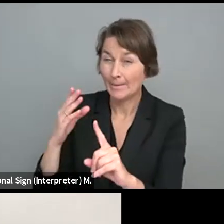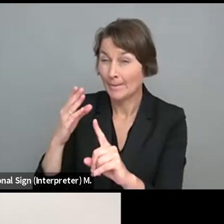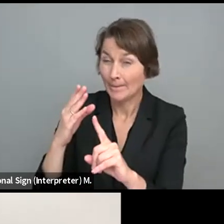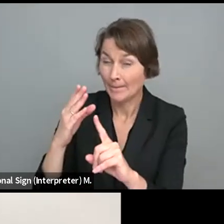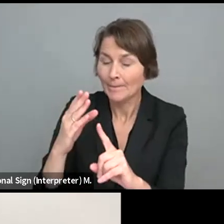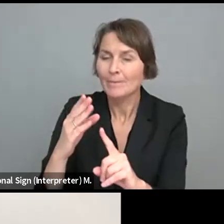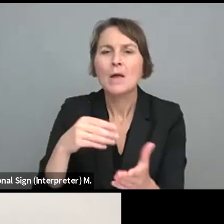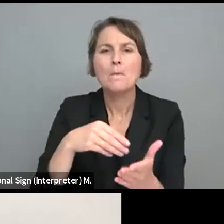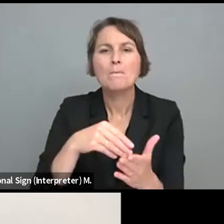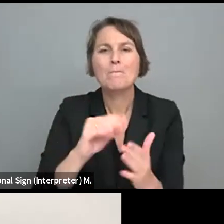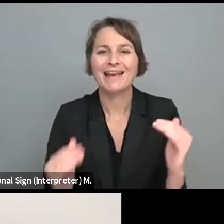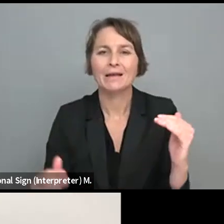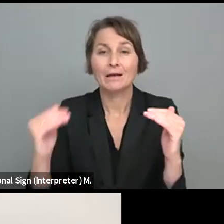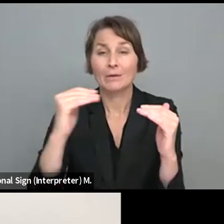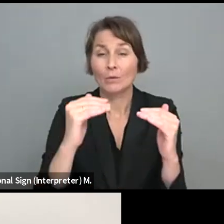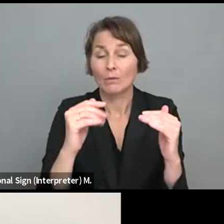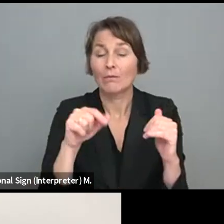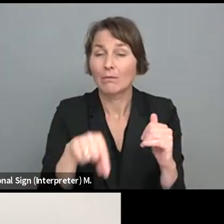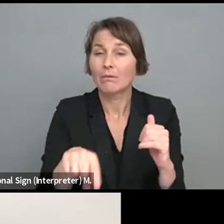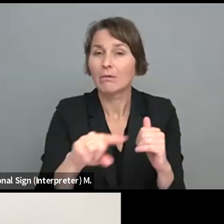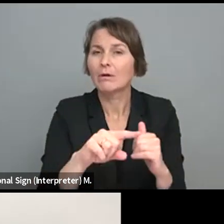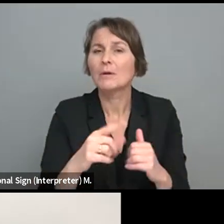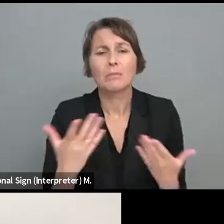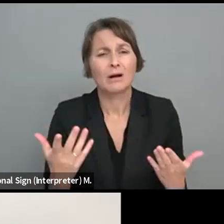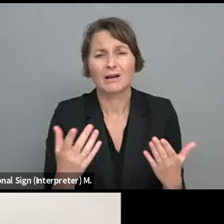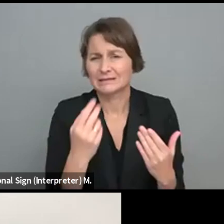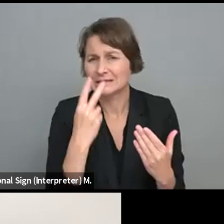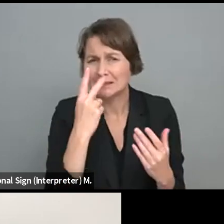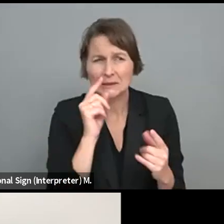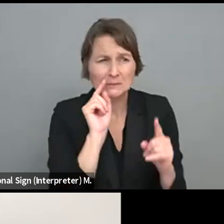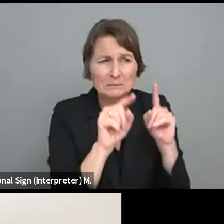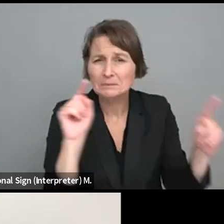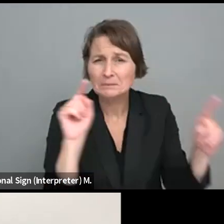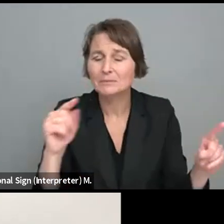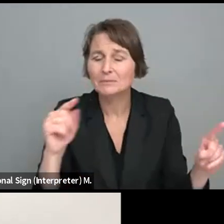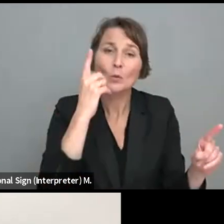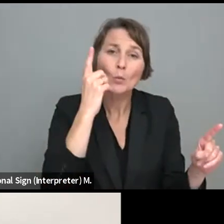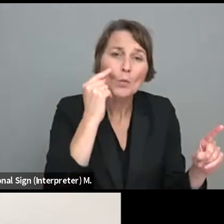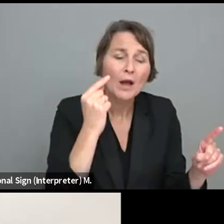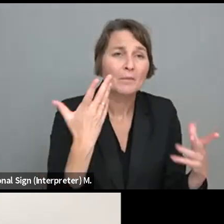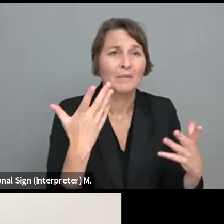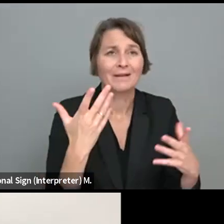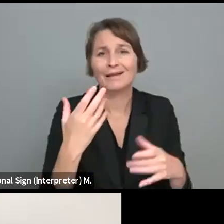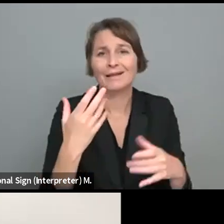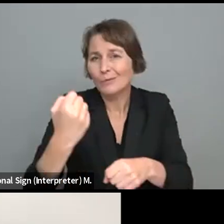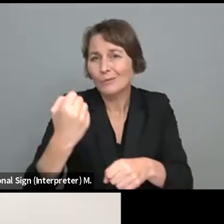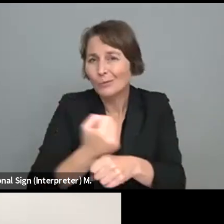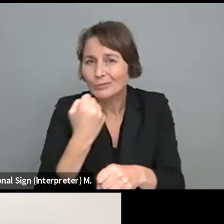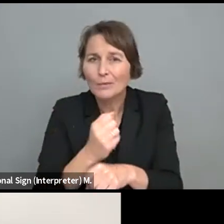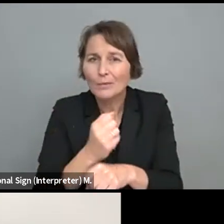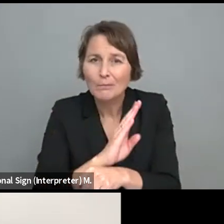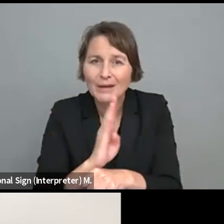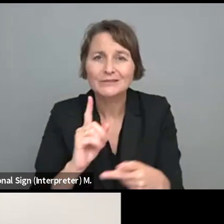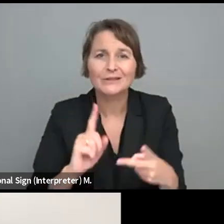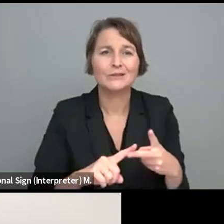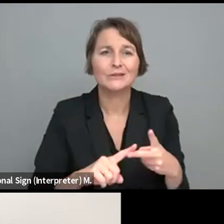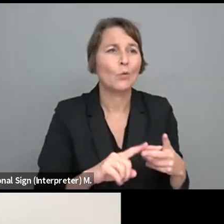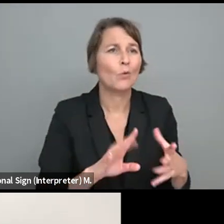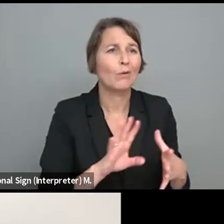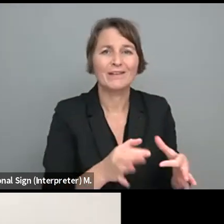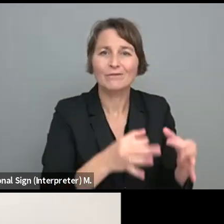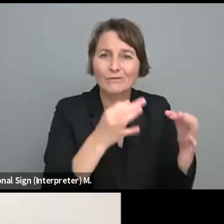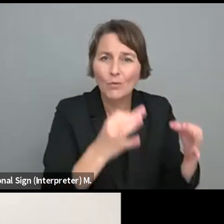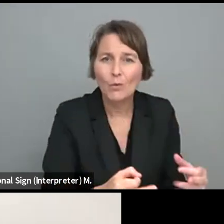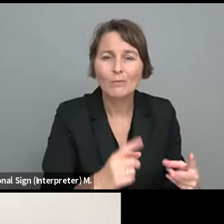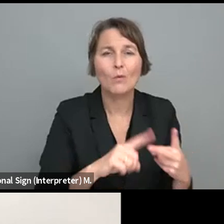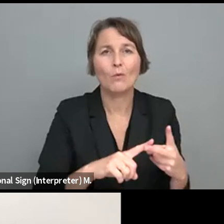women, whether they're in the sporting fraternity, whether they're in business, whether they're in the informal economy, whether they're in academia, that